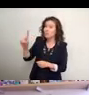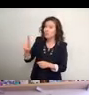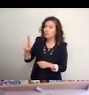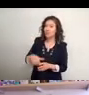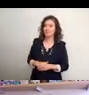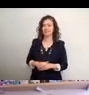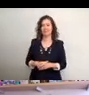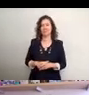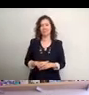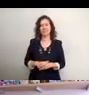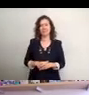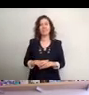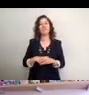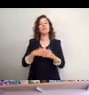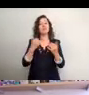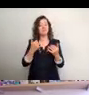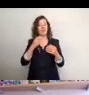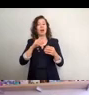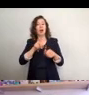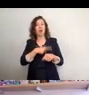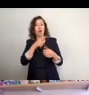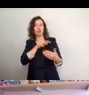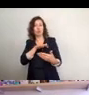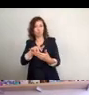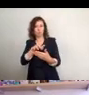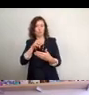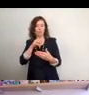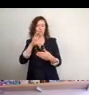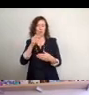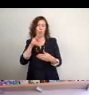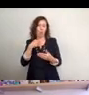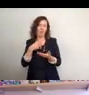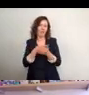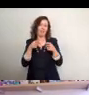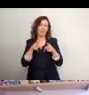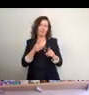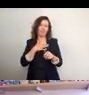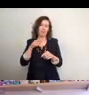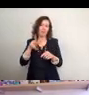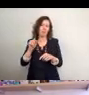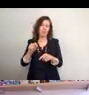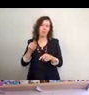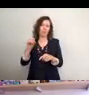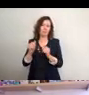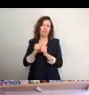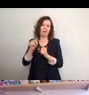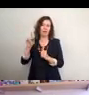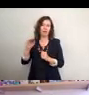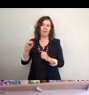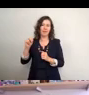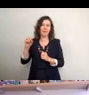So in a longitudinal cohort that I collected during my postdoc with Kim Noble, we tested